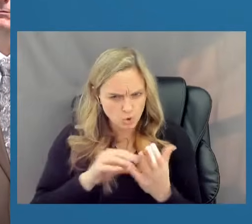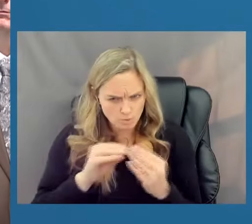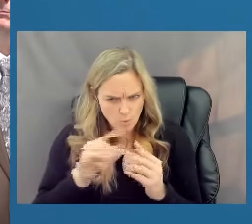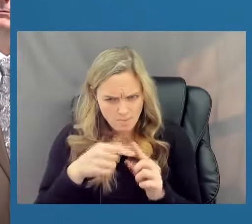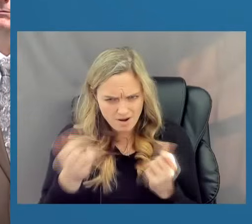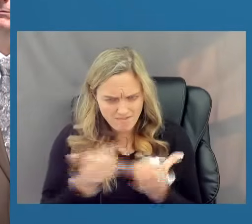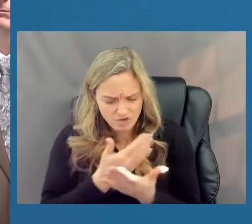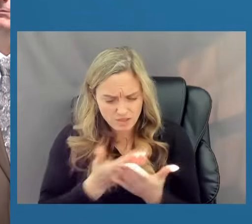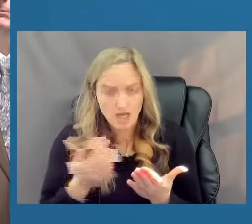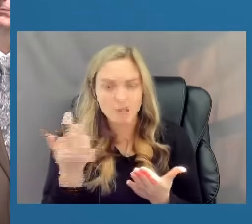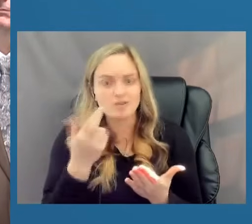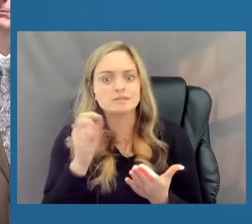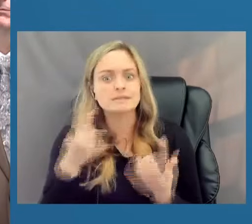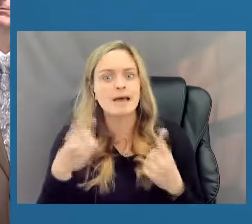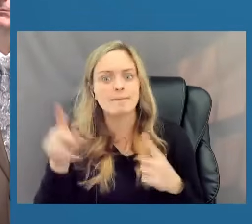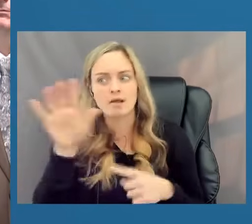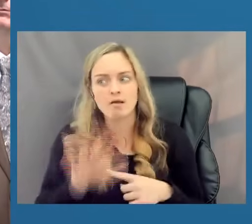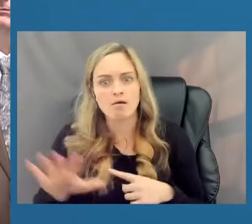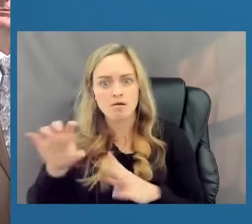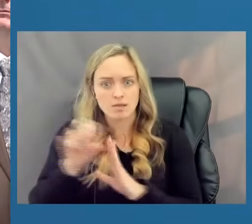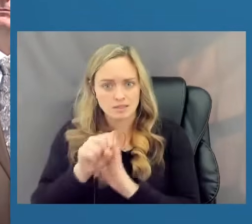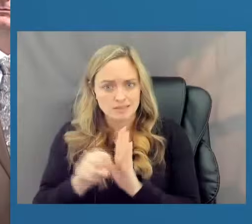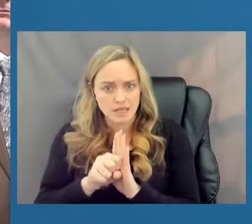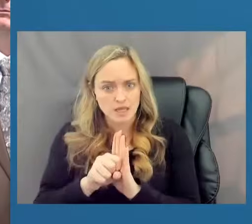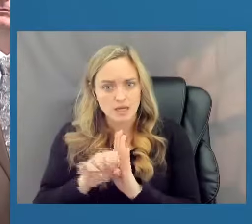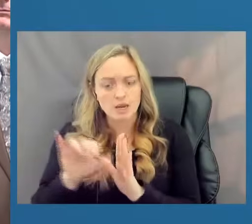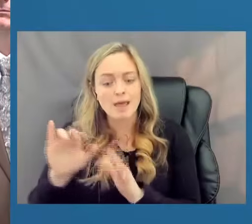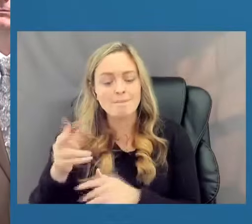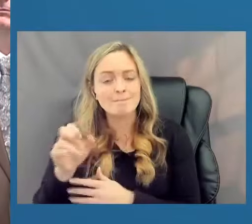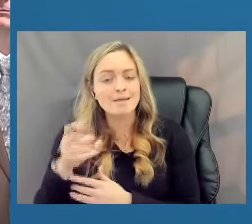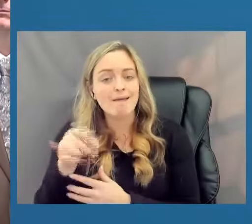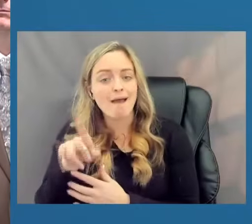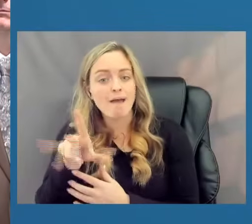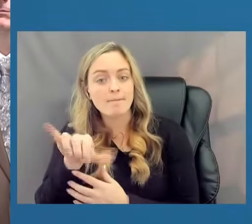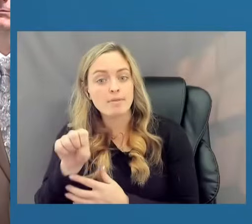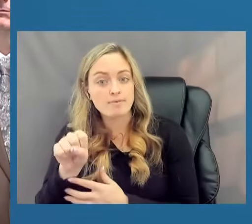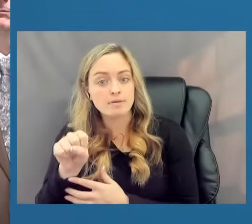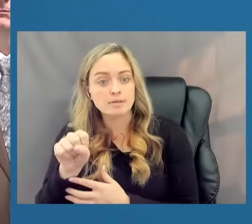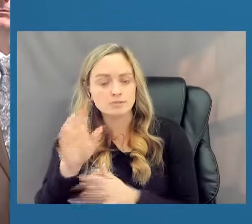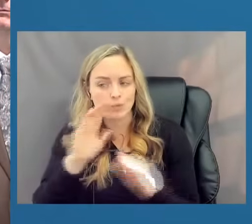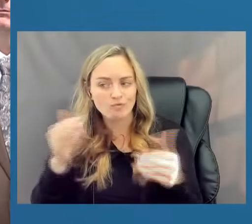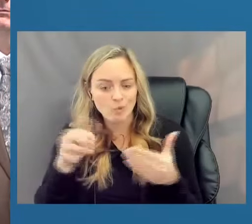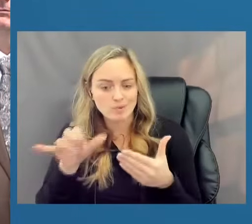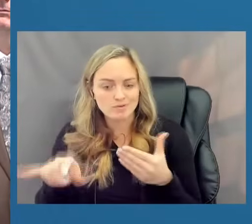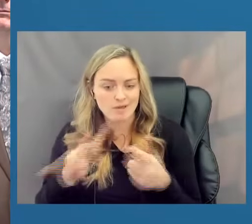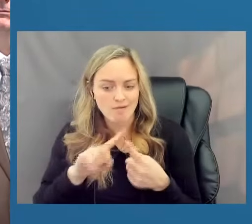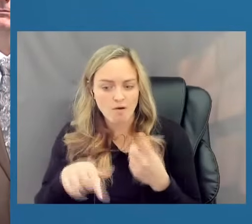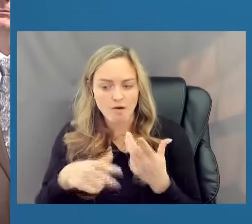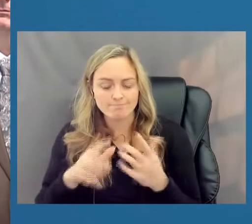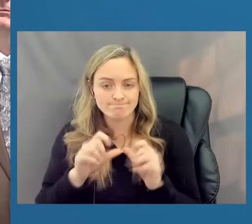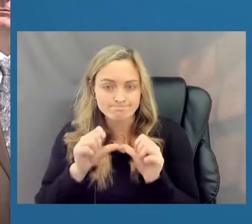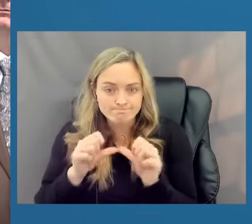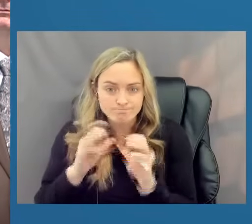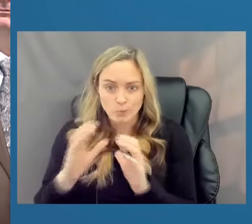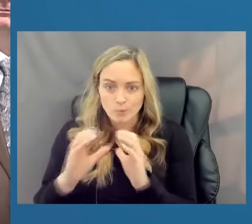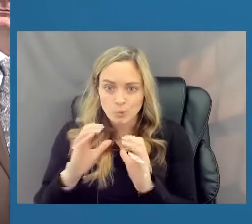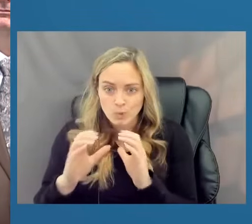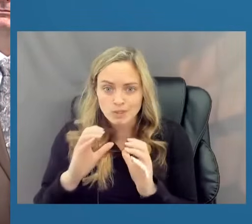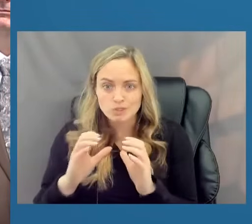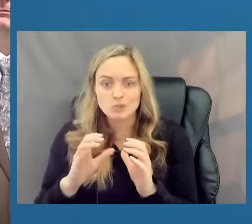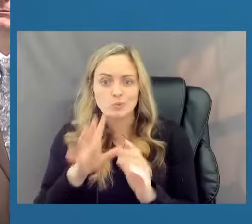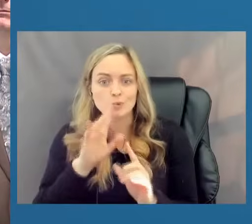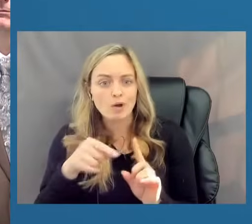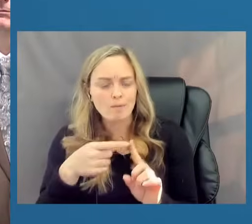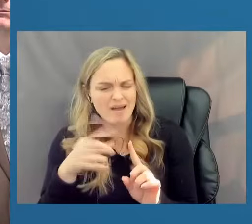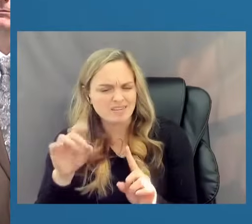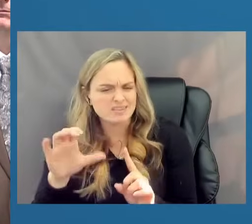certainly Minneapolis focus all of us on constant communication. And although we were talking about this in